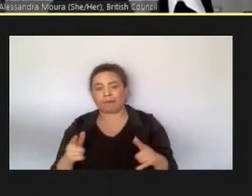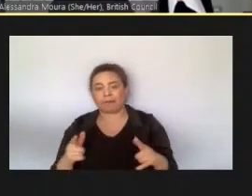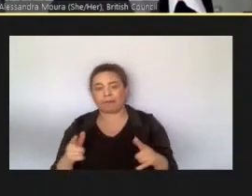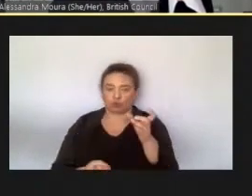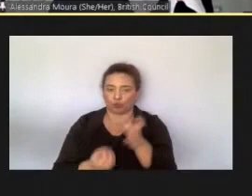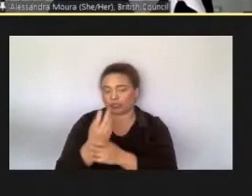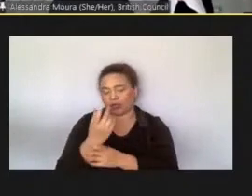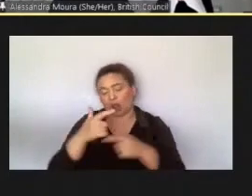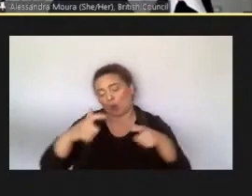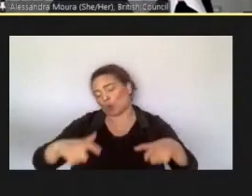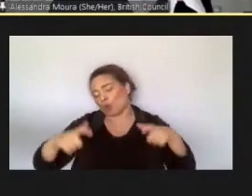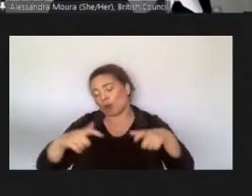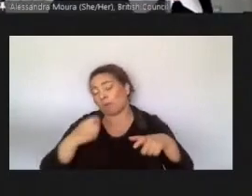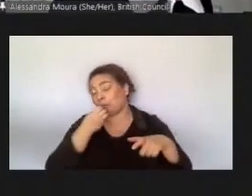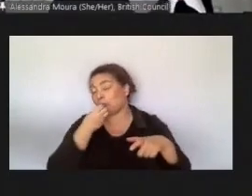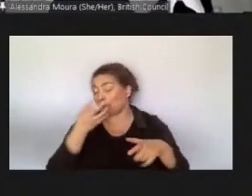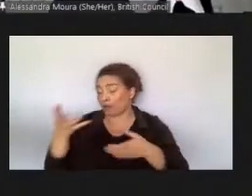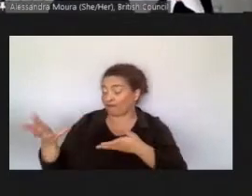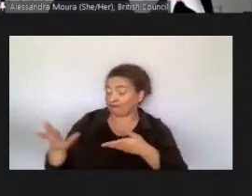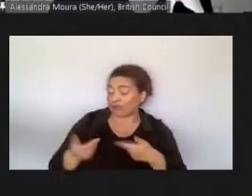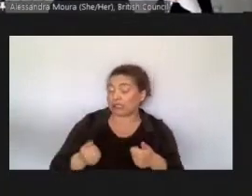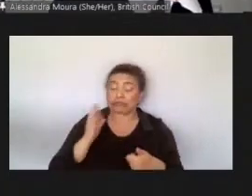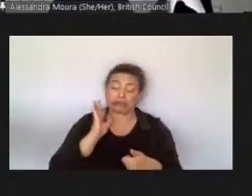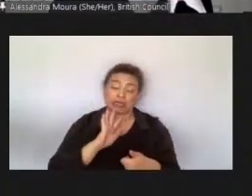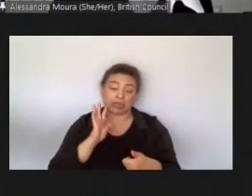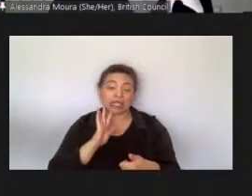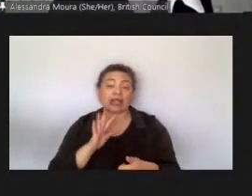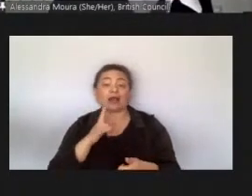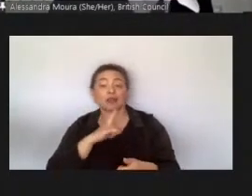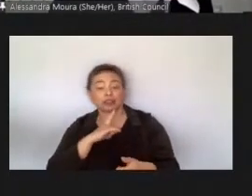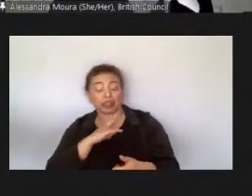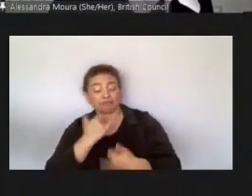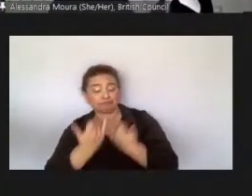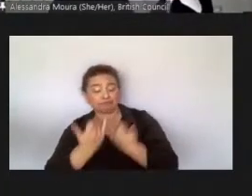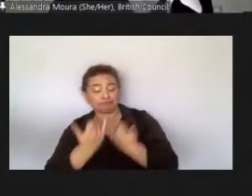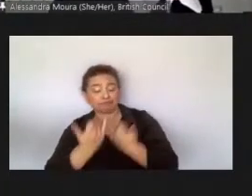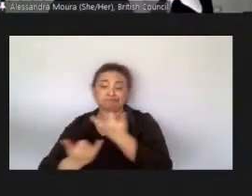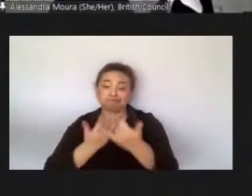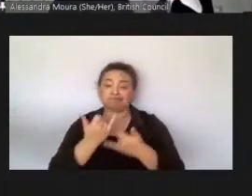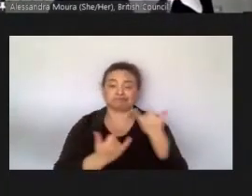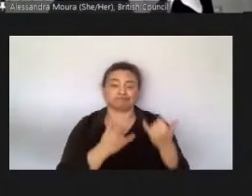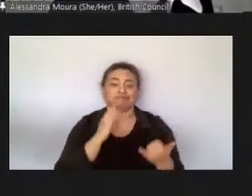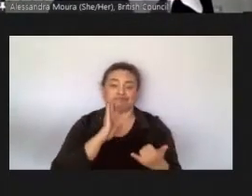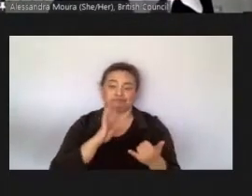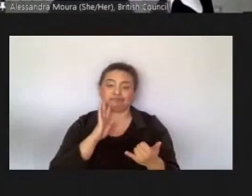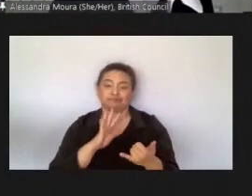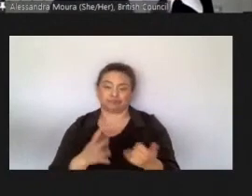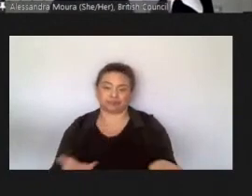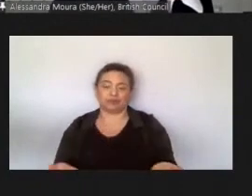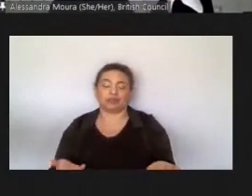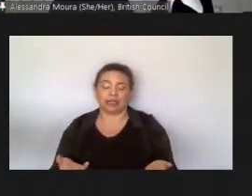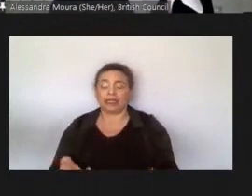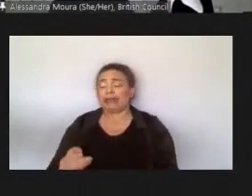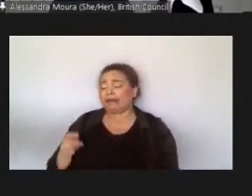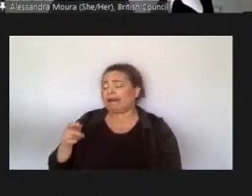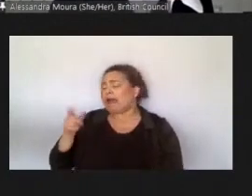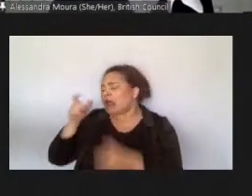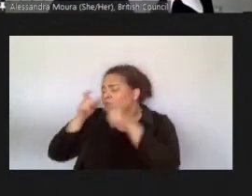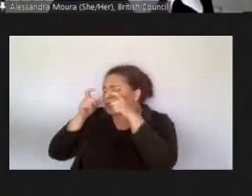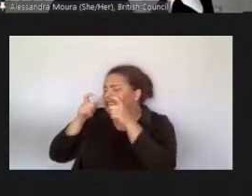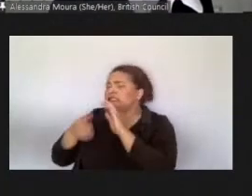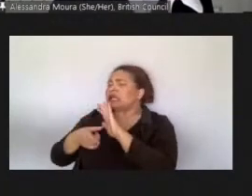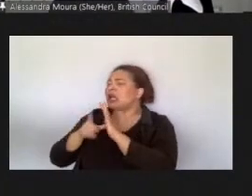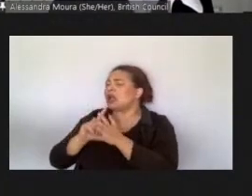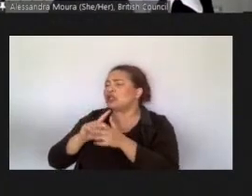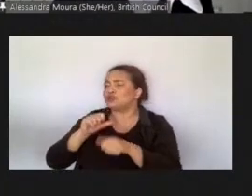environment. Right. Before I move on, Alessandra, I'm just going to check how we're doing for time. Should I